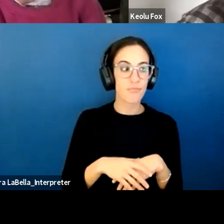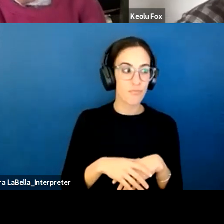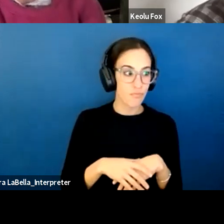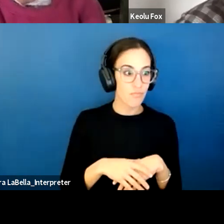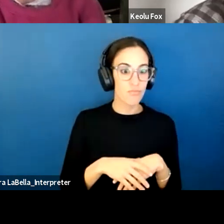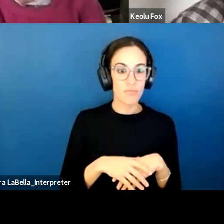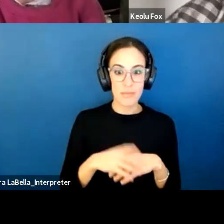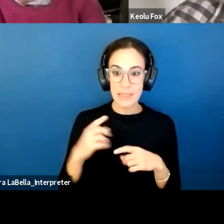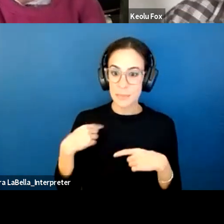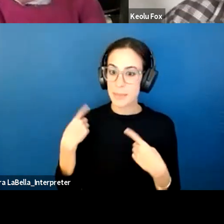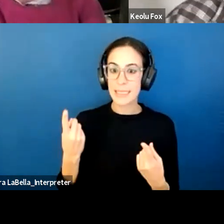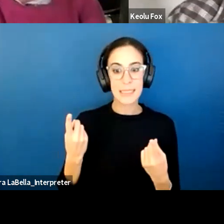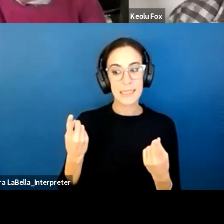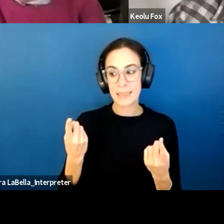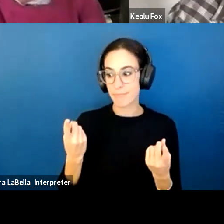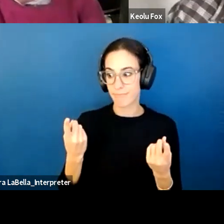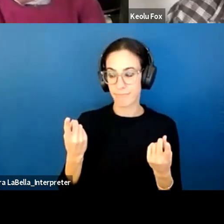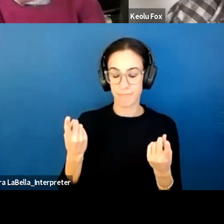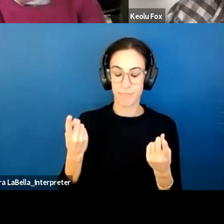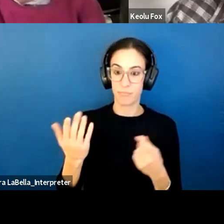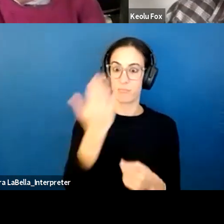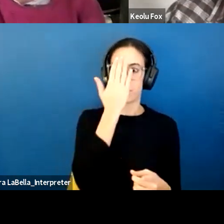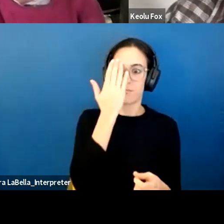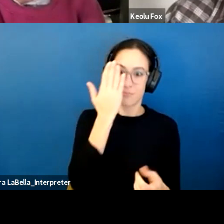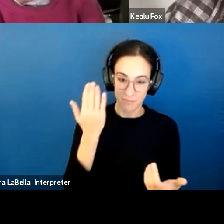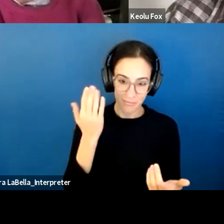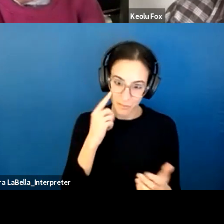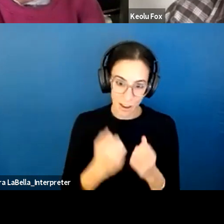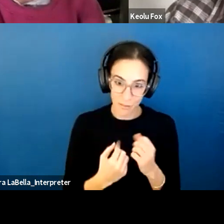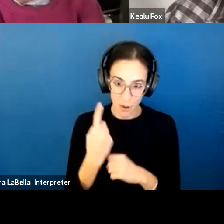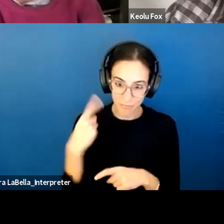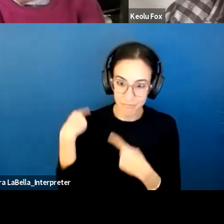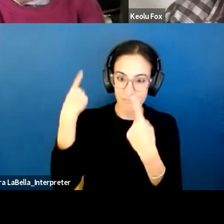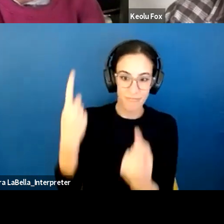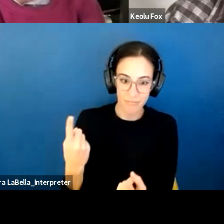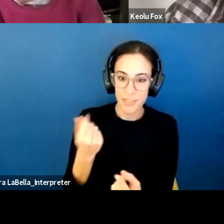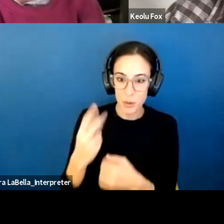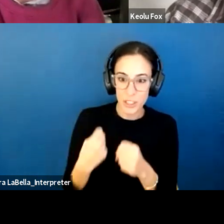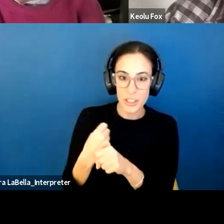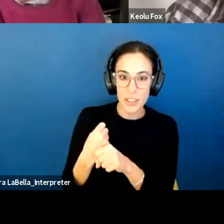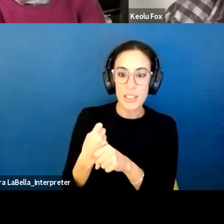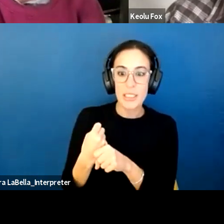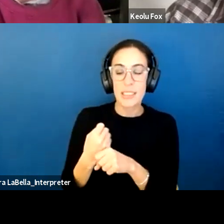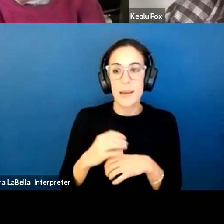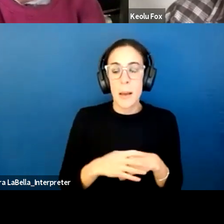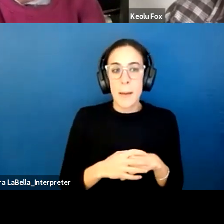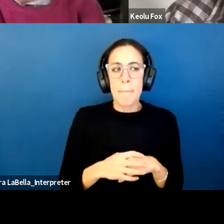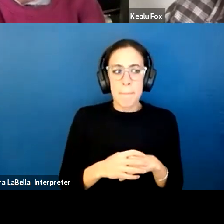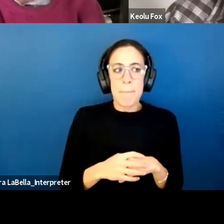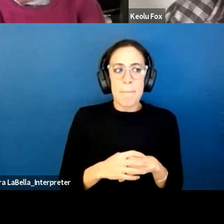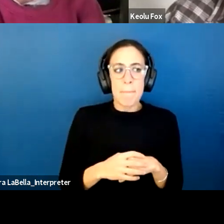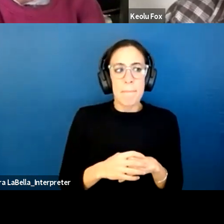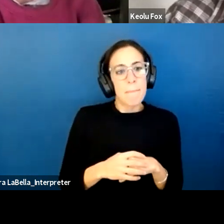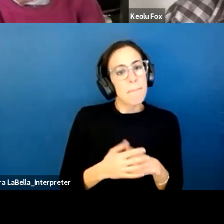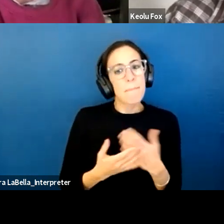of been in the foreground of everyone's thought over the past couple of years. You know,